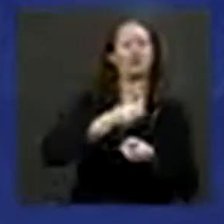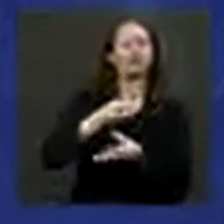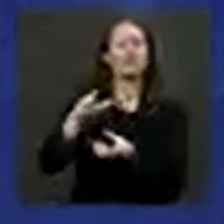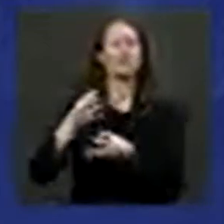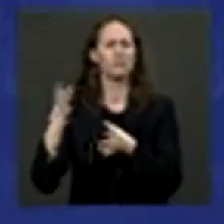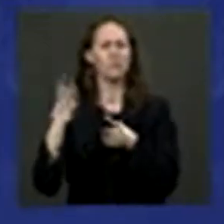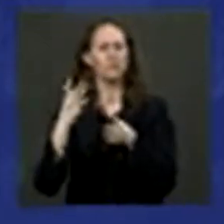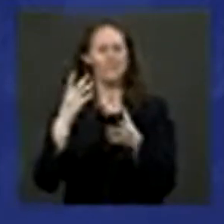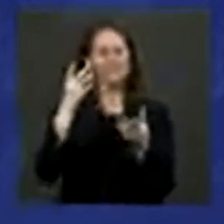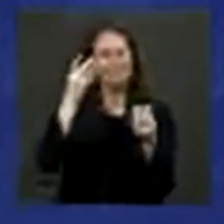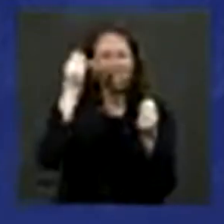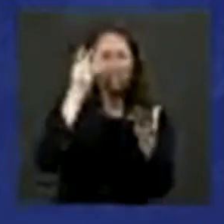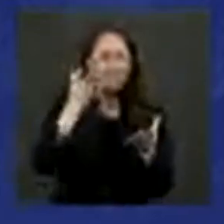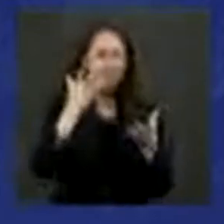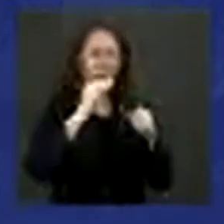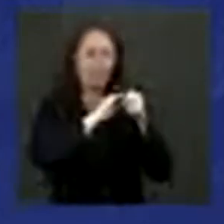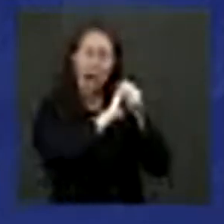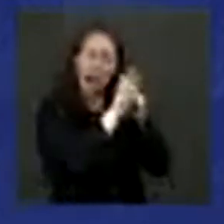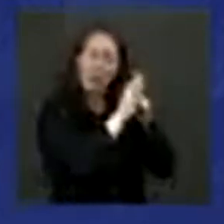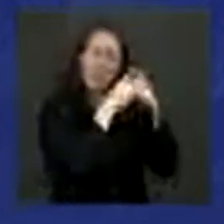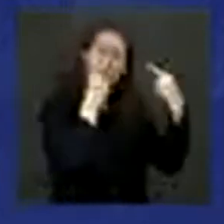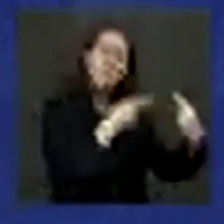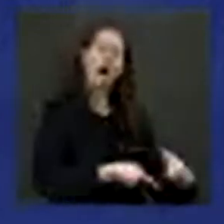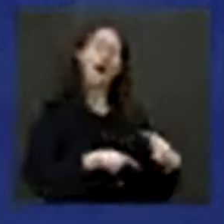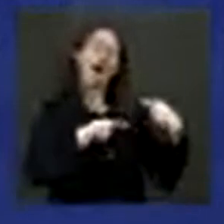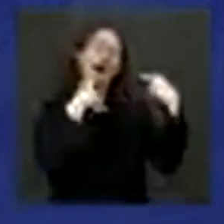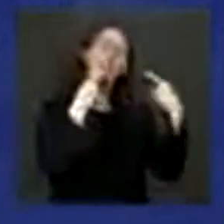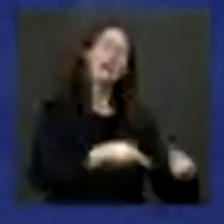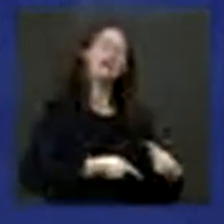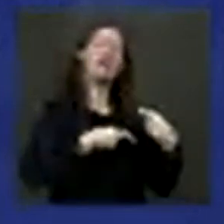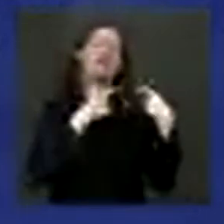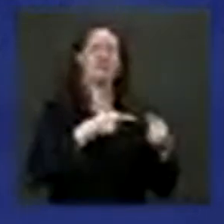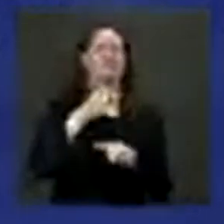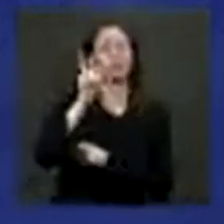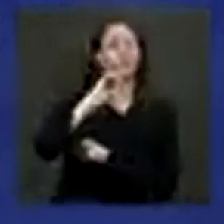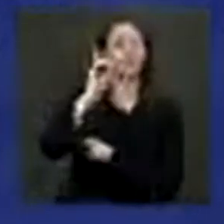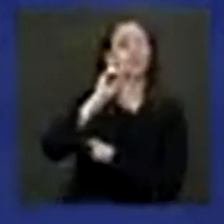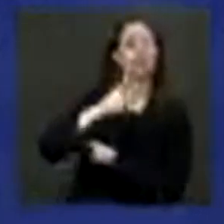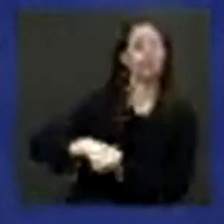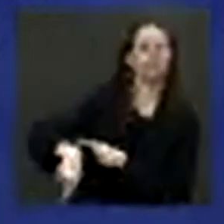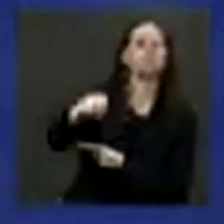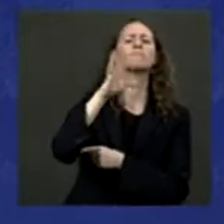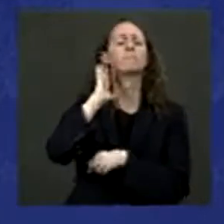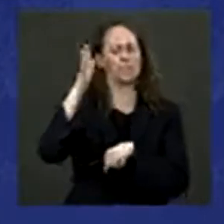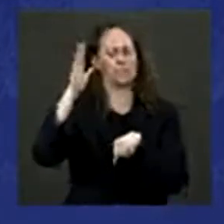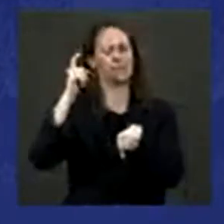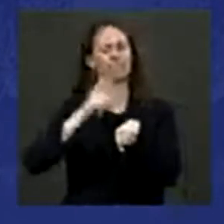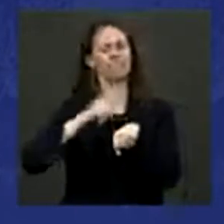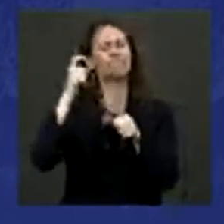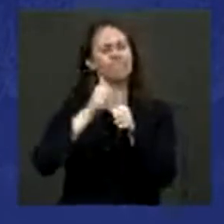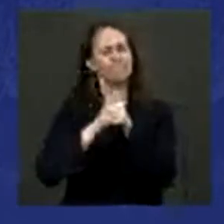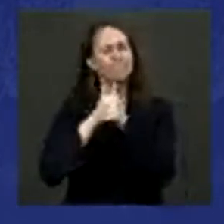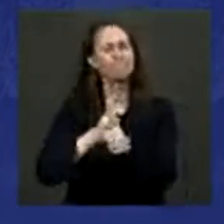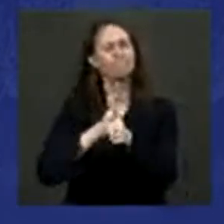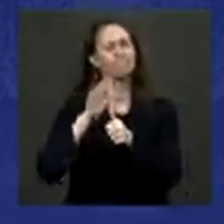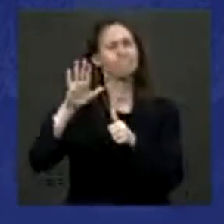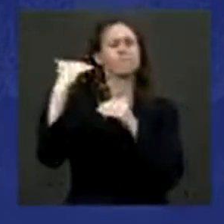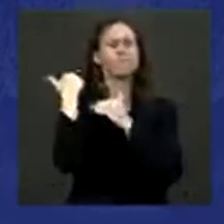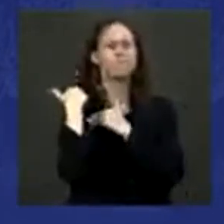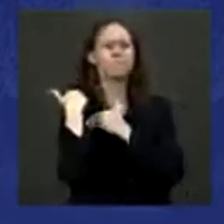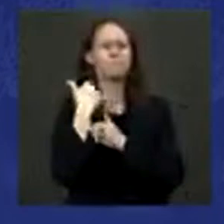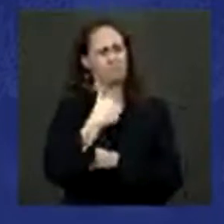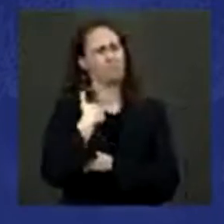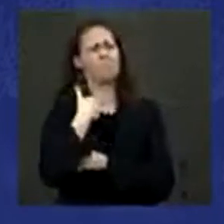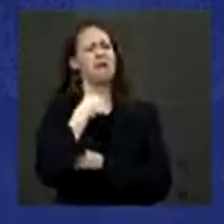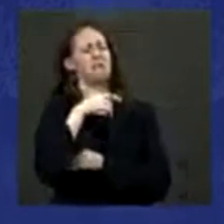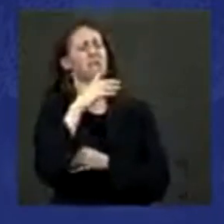pandemic. Democrats will meet our responsibility and obligation to this country. We're not expecting Republicans to do their part.